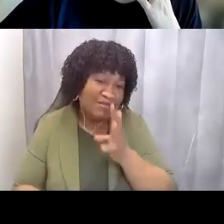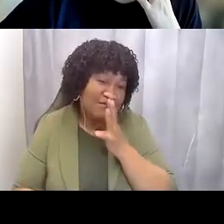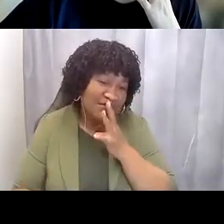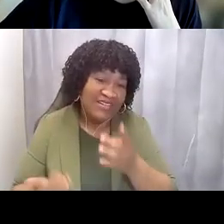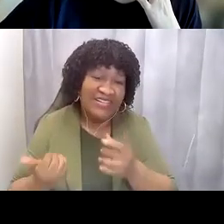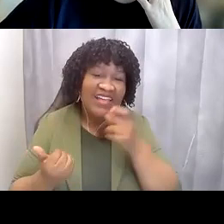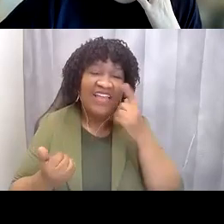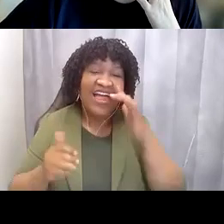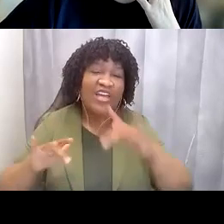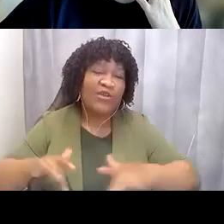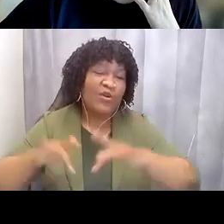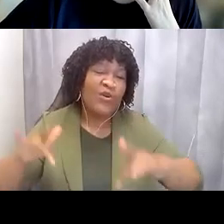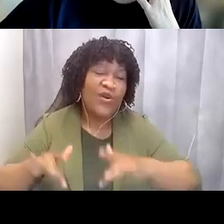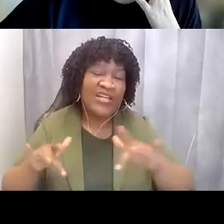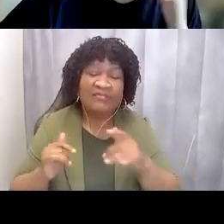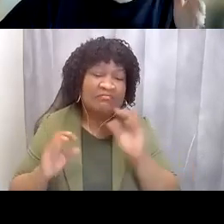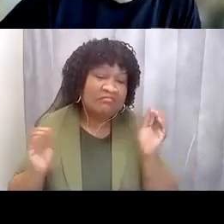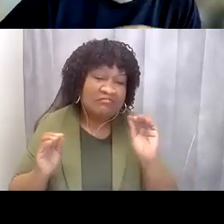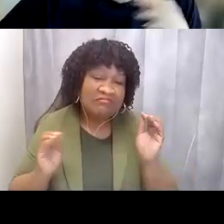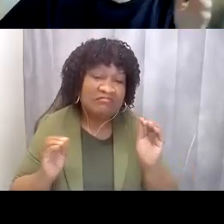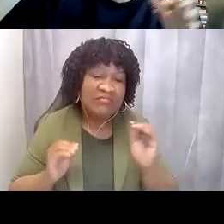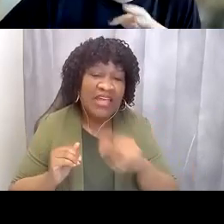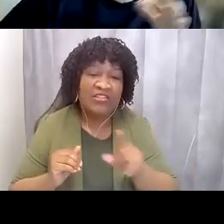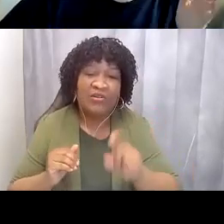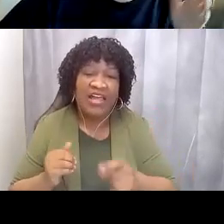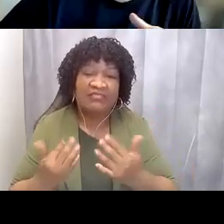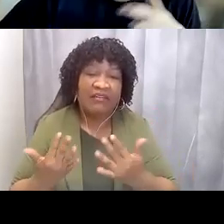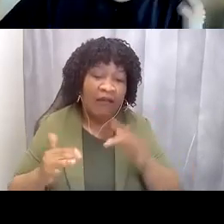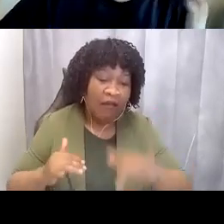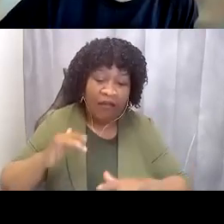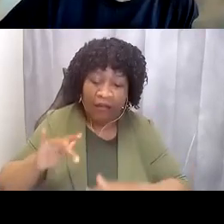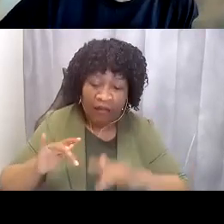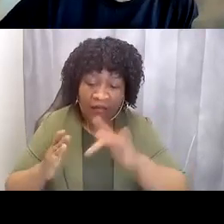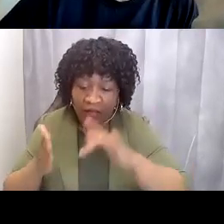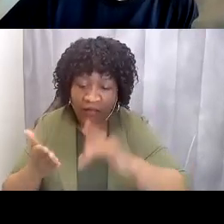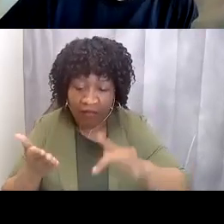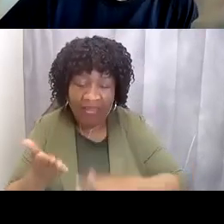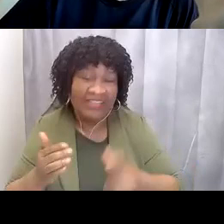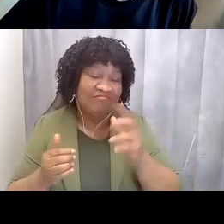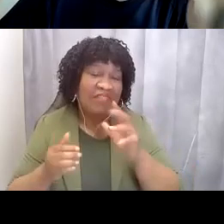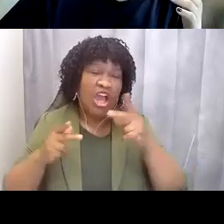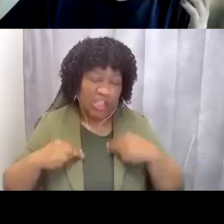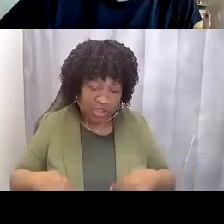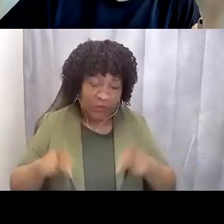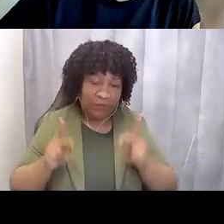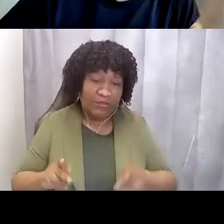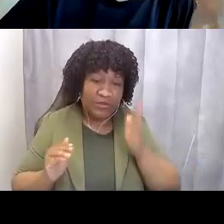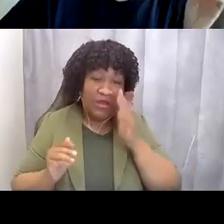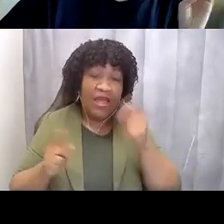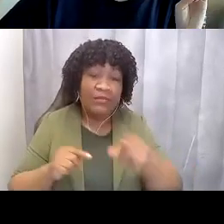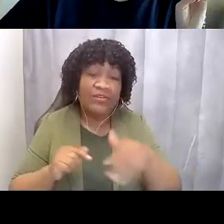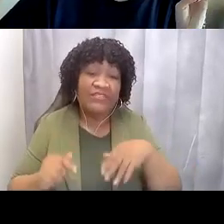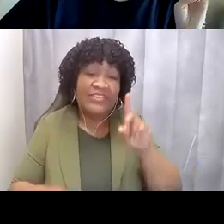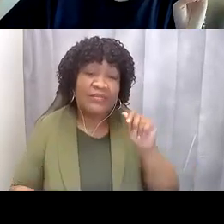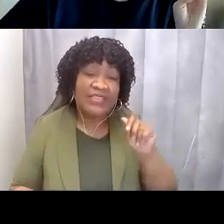like a recording and have to like press buttons or whatever. You'll get a human. And then if you have a disability, you need